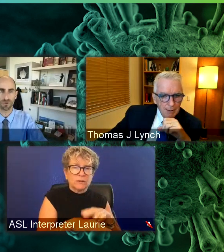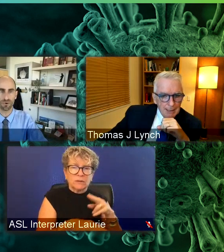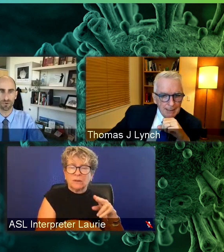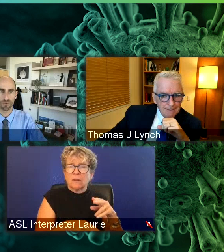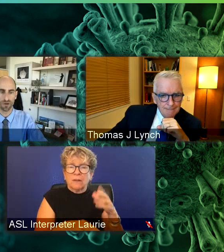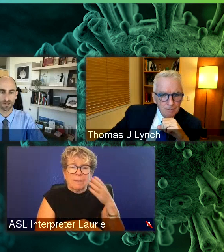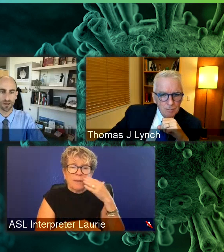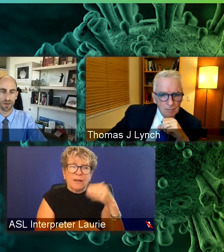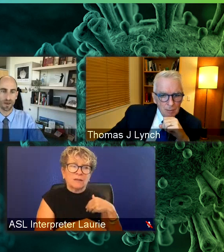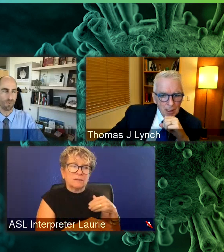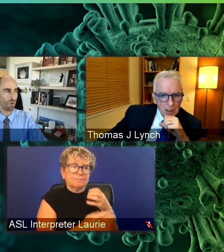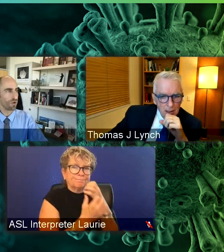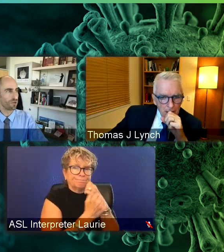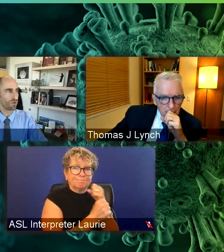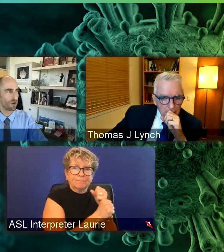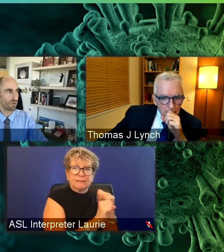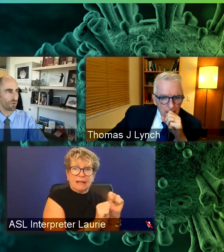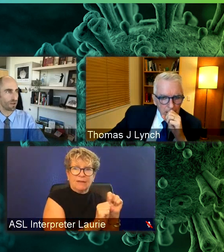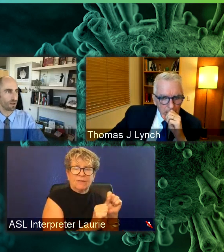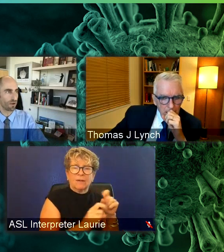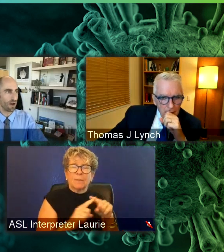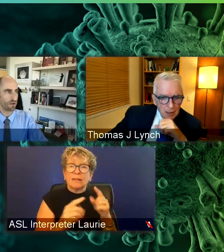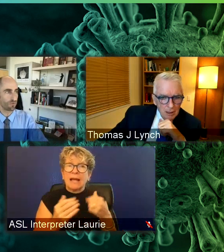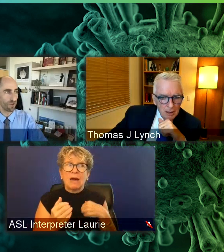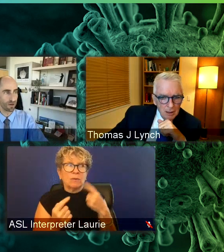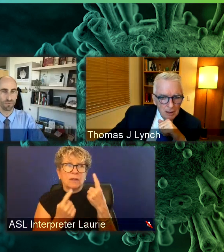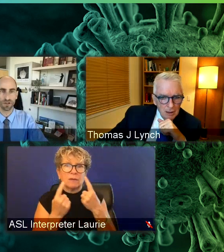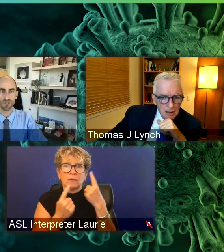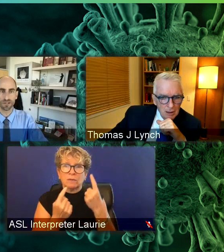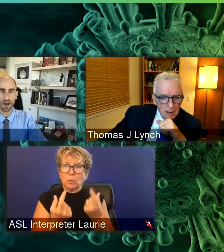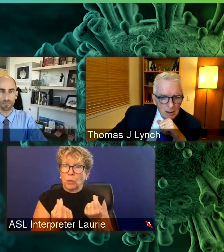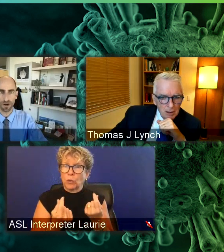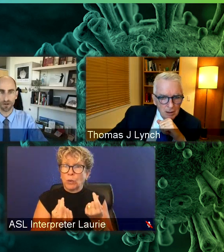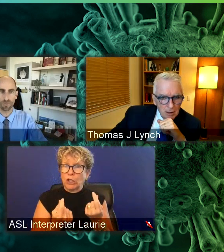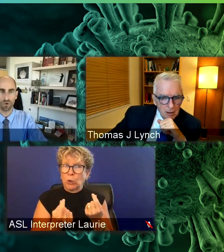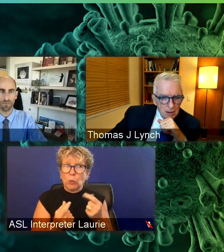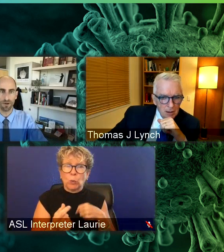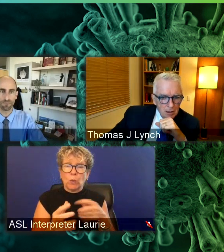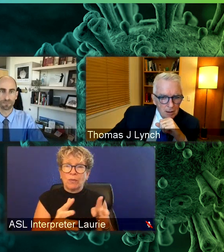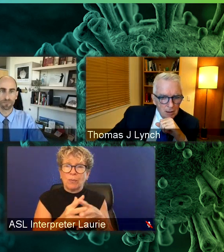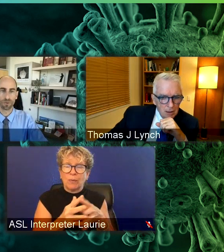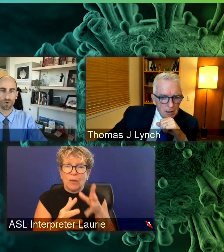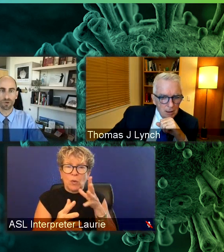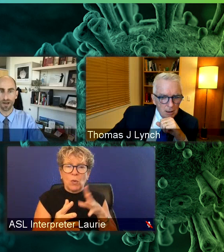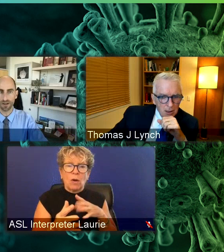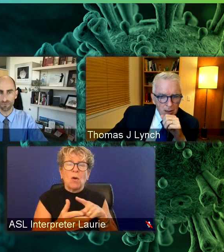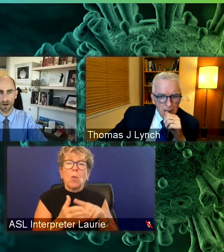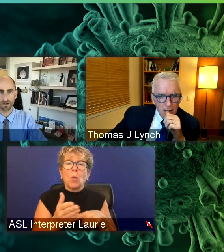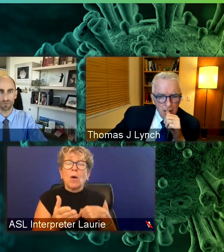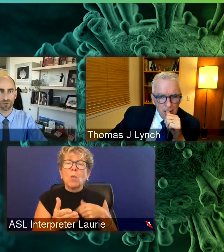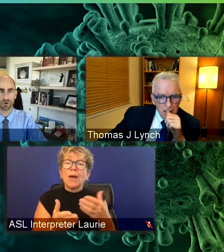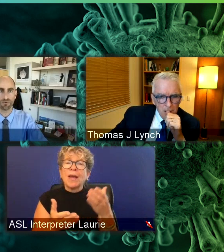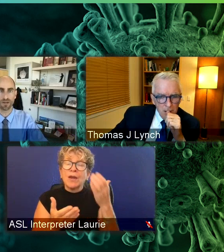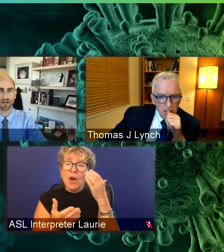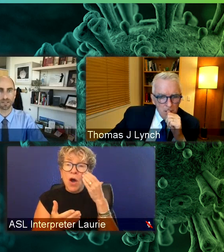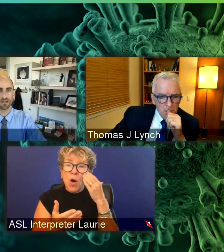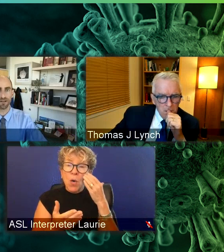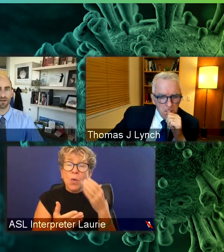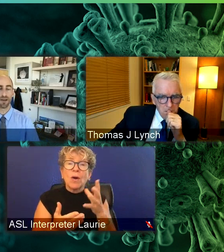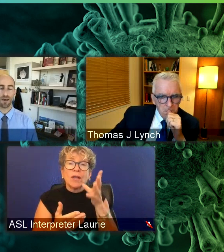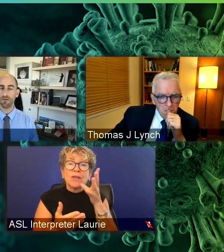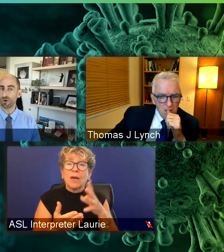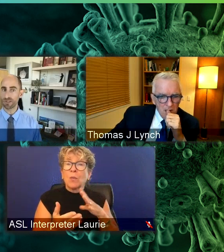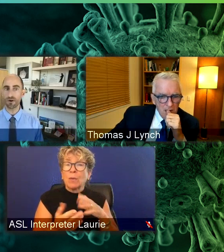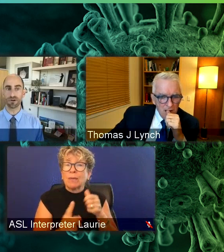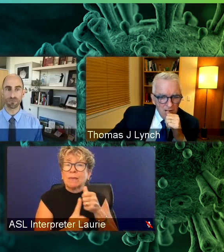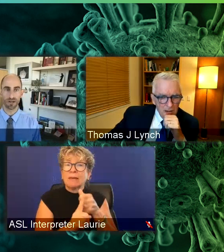what the best approach was. What we do know definitively is that pregnant women who get infected with COVID-19